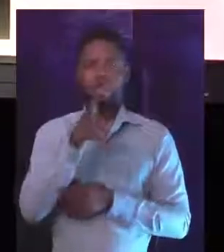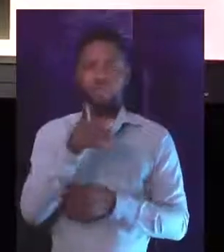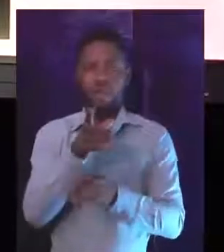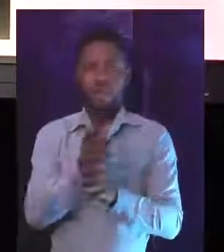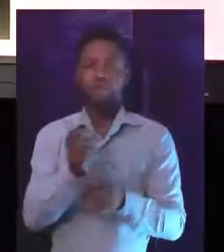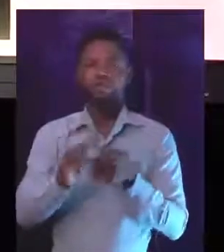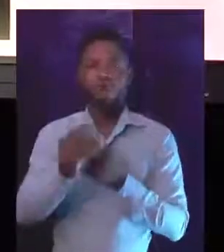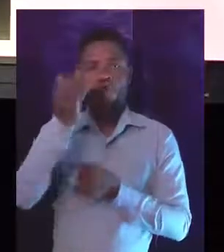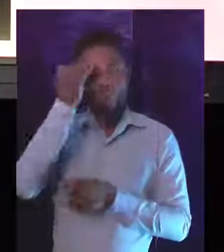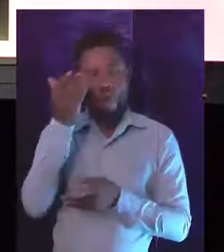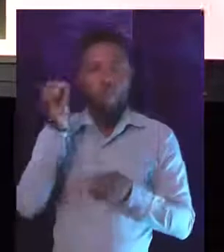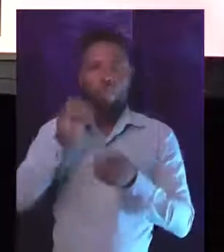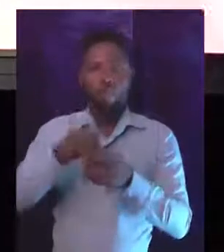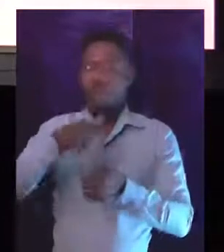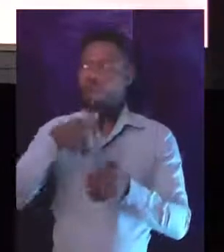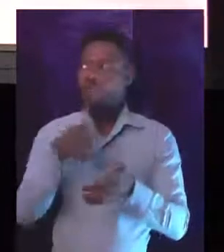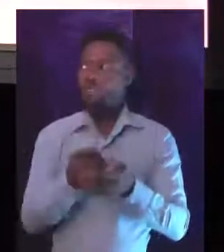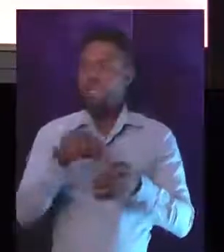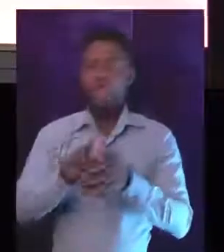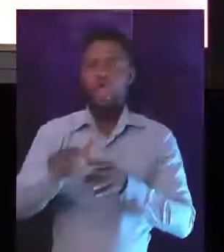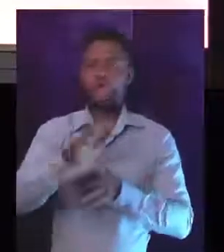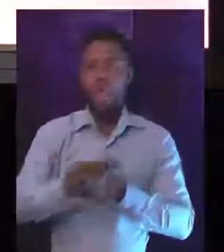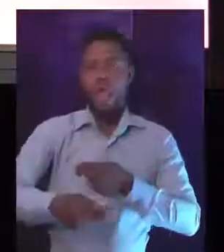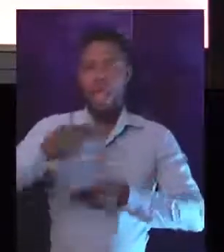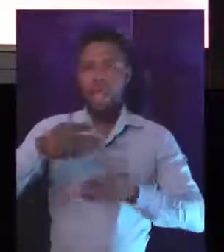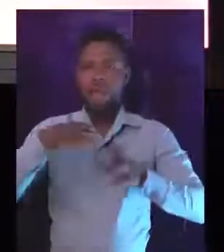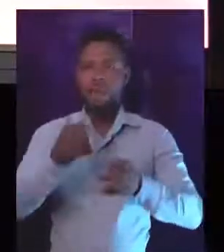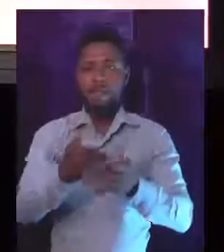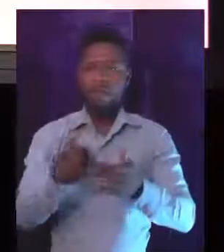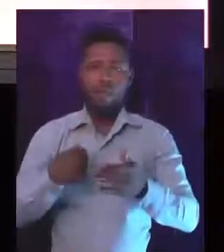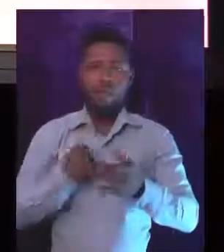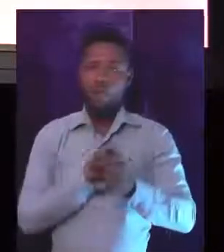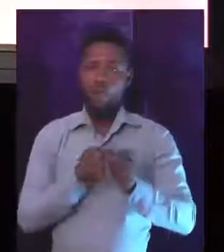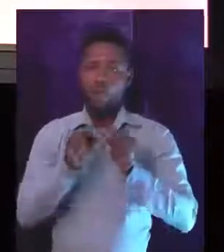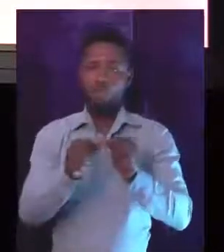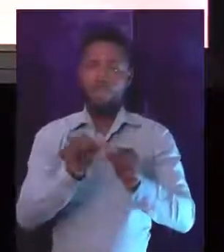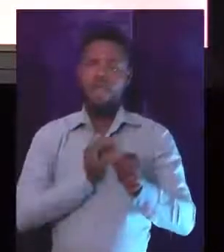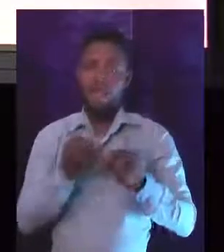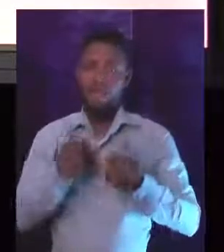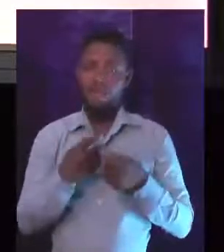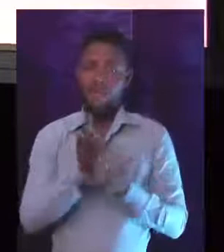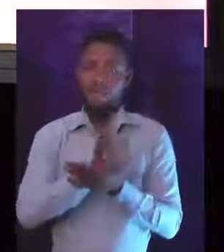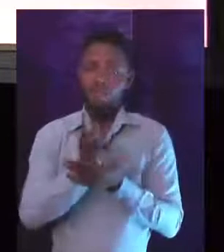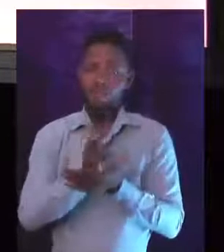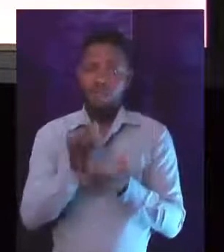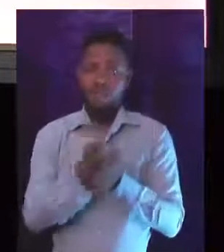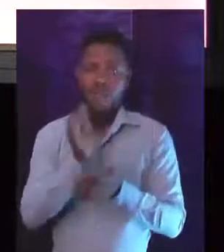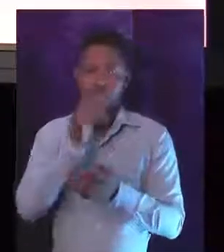we call electrostatic force. You get to know more about this in your higher class. But before we go for today,